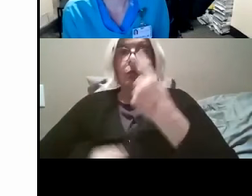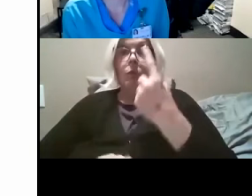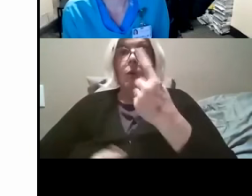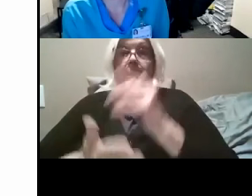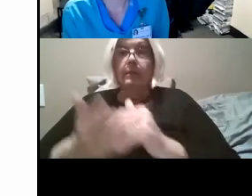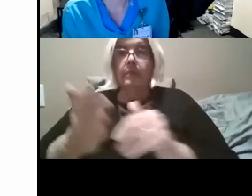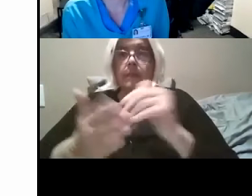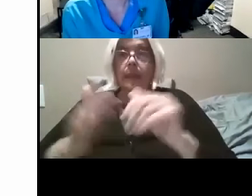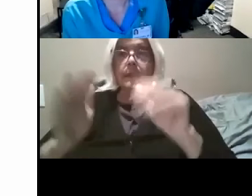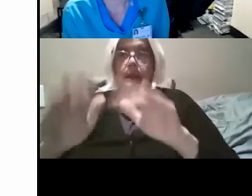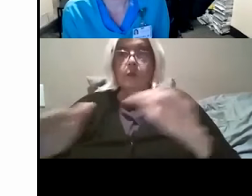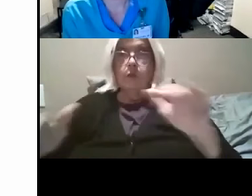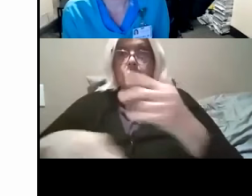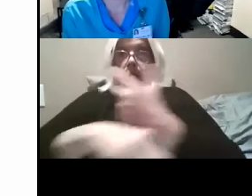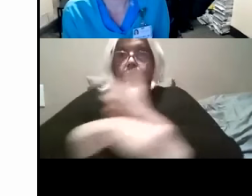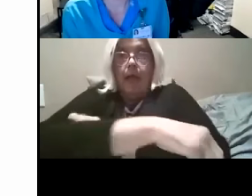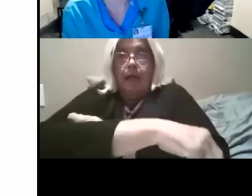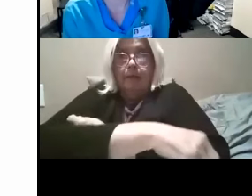remarkable.